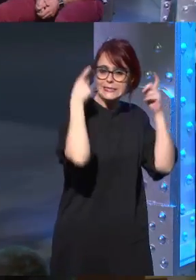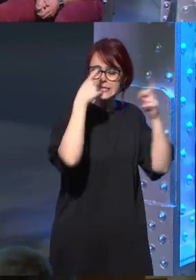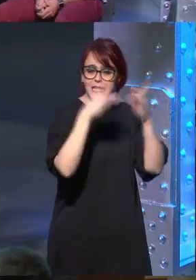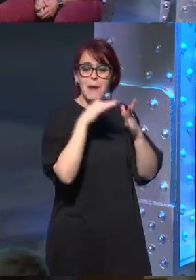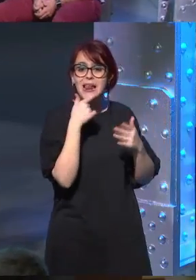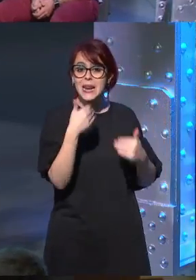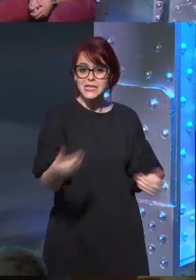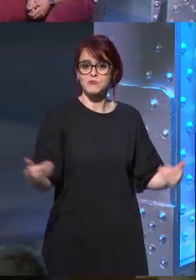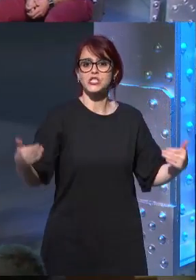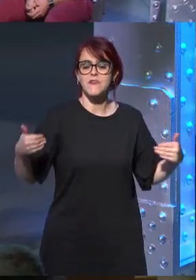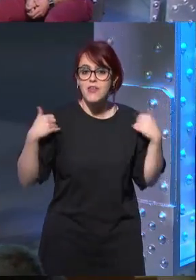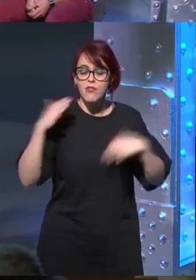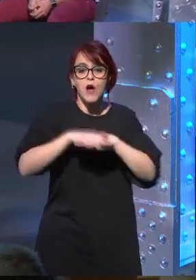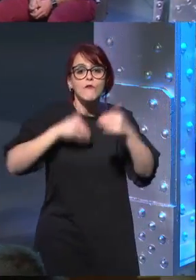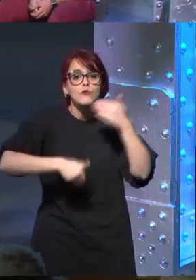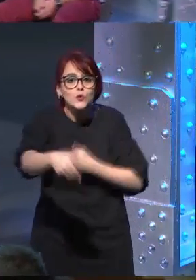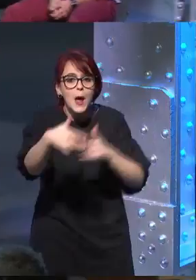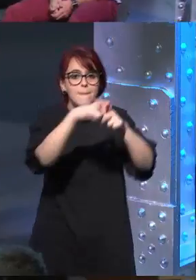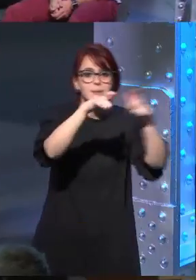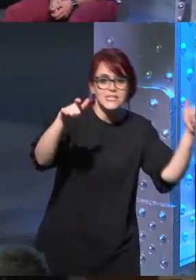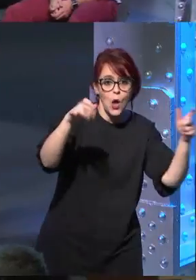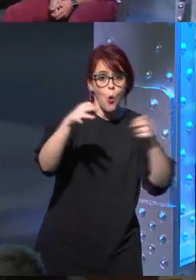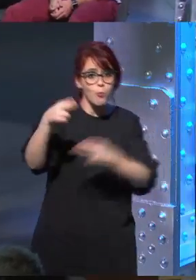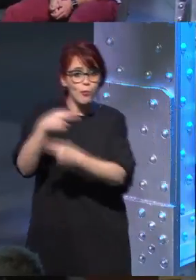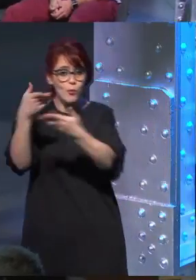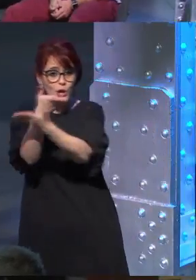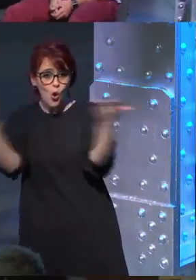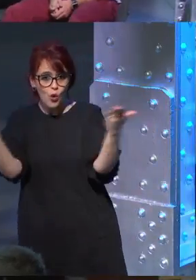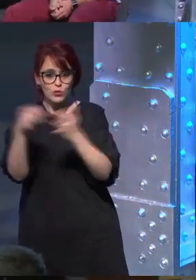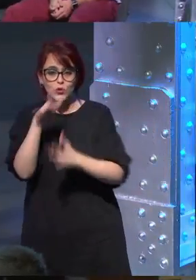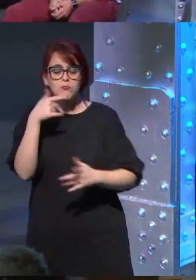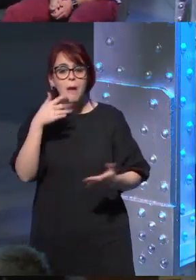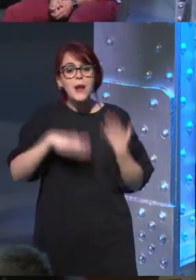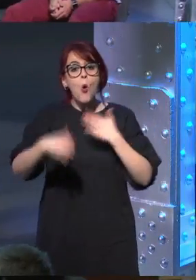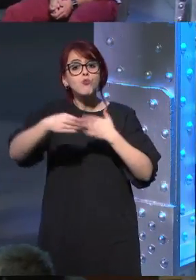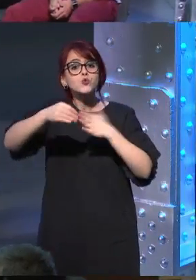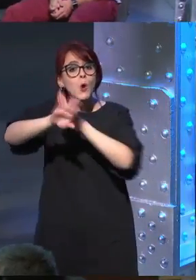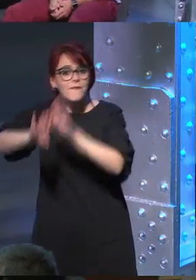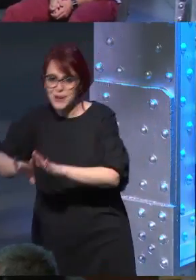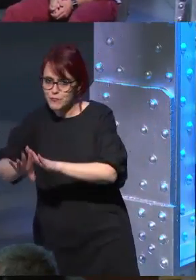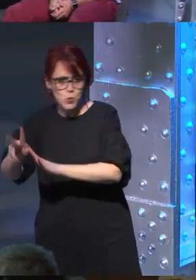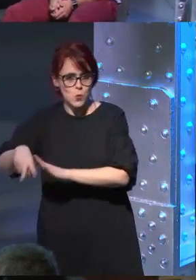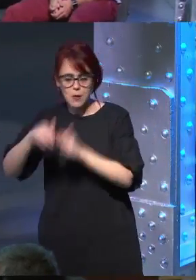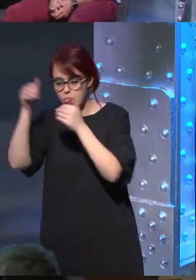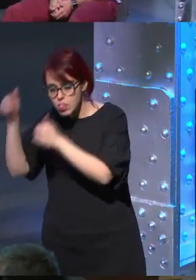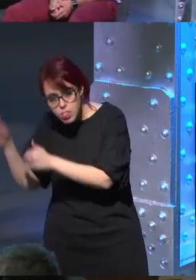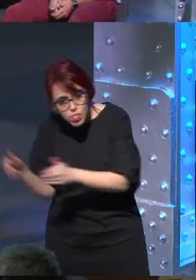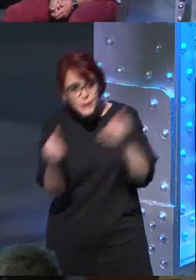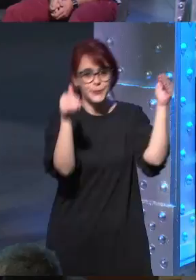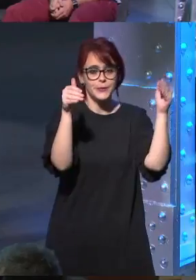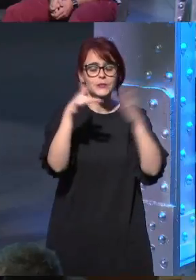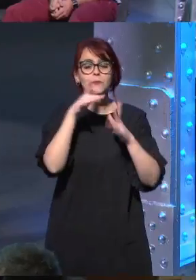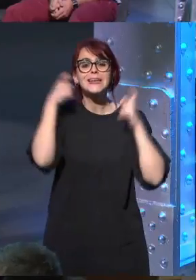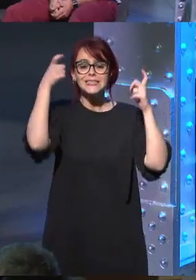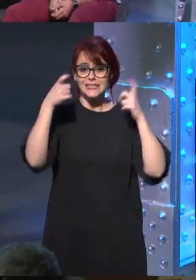the GDPR, tends to take the responsibility towards the company or toward public administration, not to the end user.